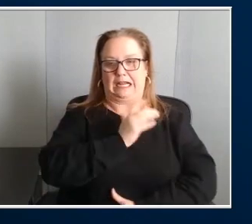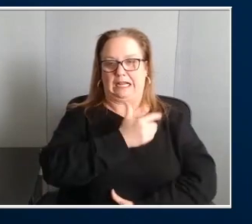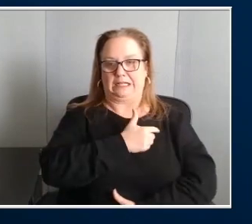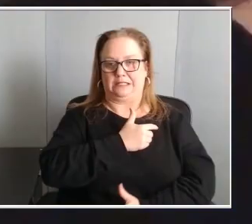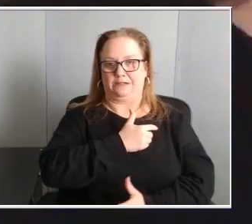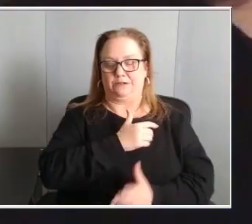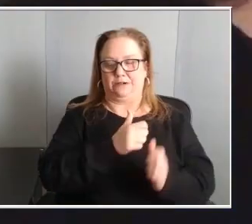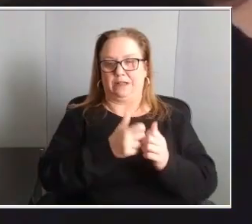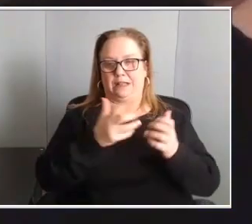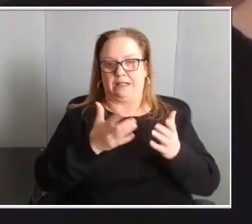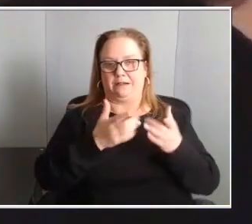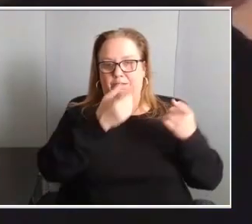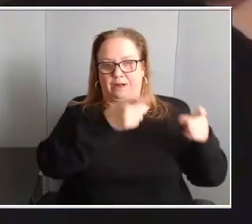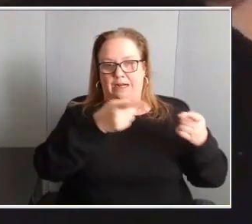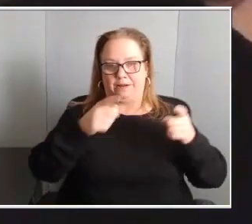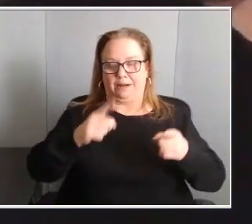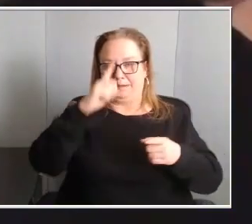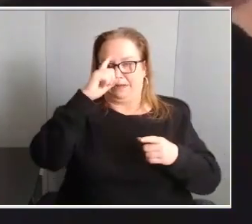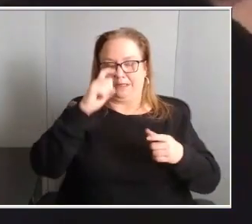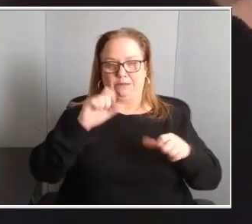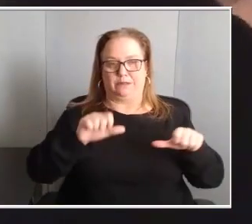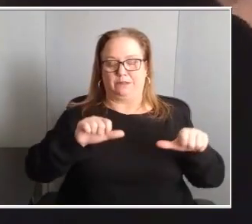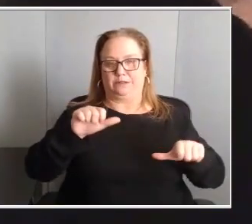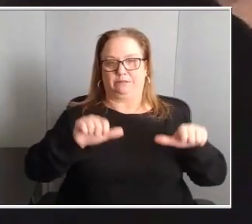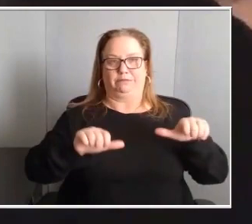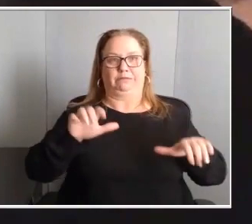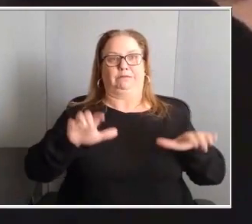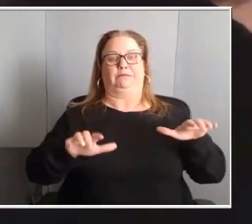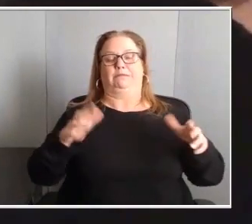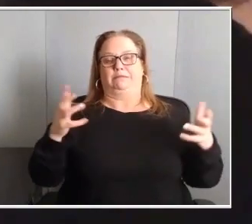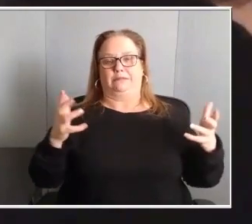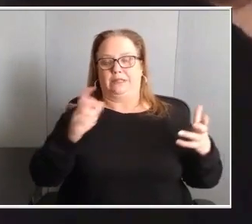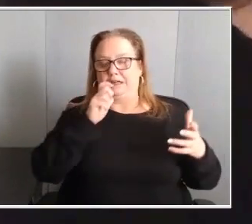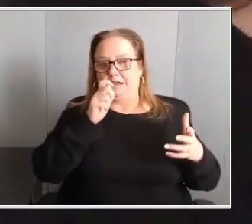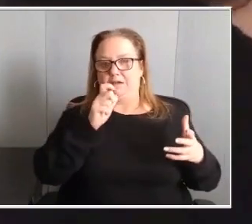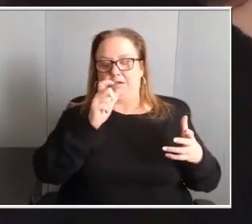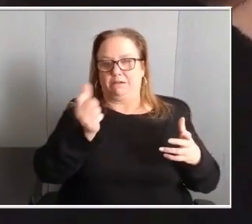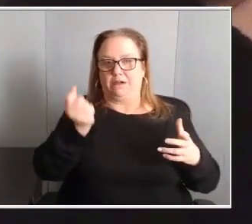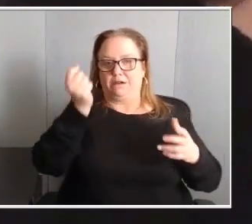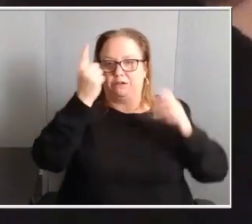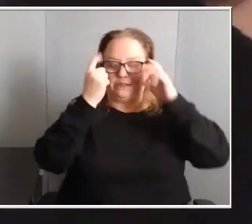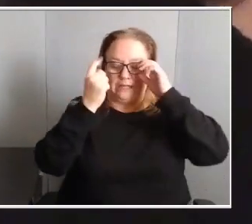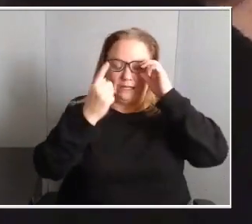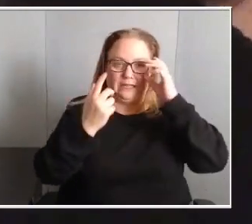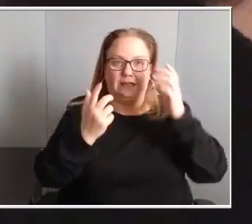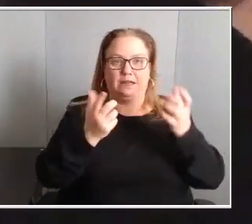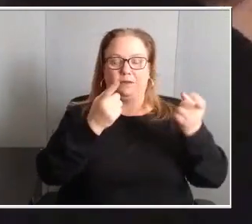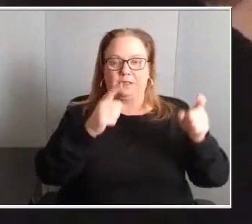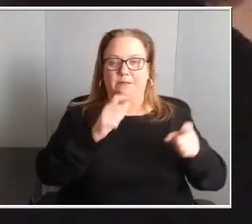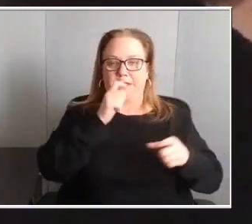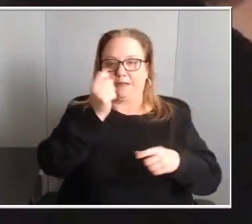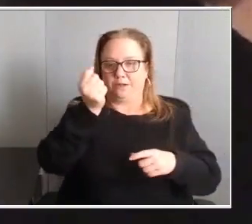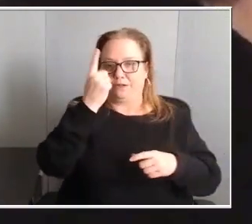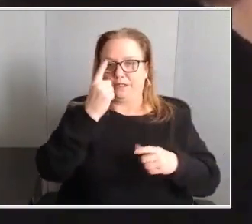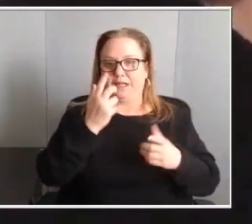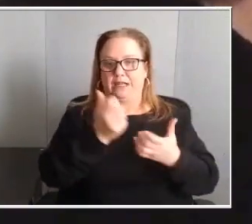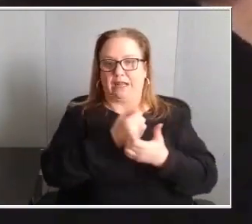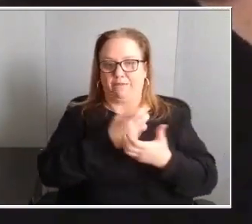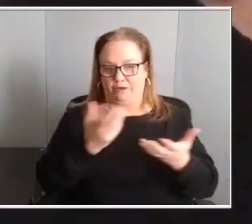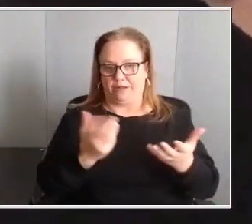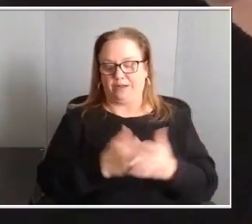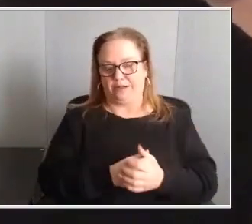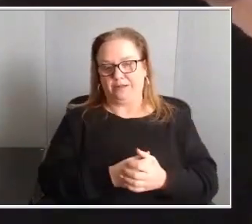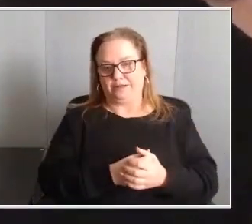a lot of this stuff, because we were just not really thinking straight and didn't really understand